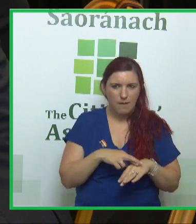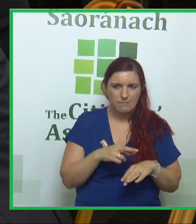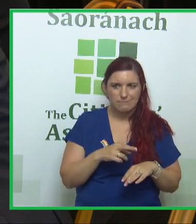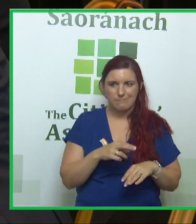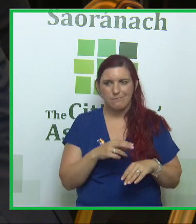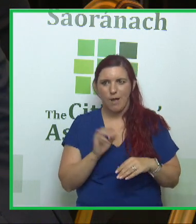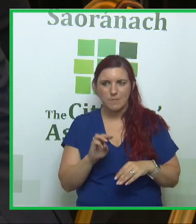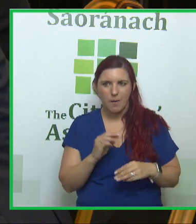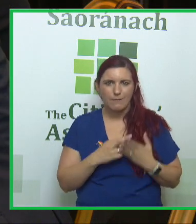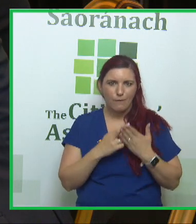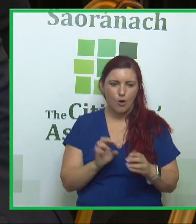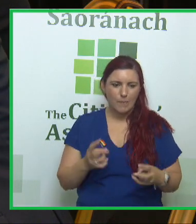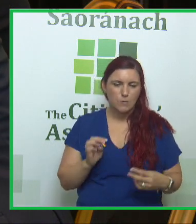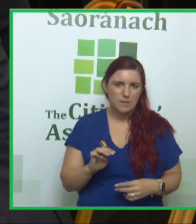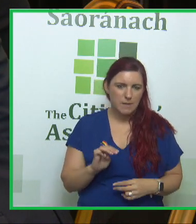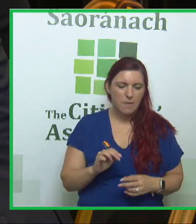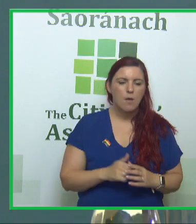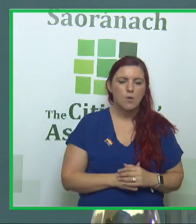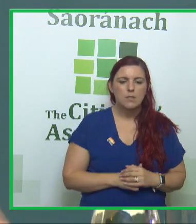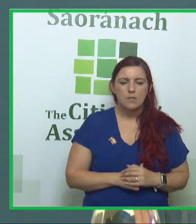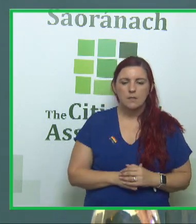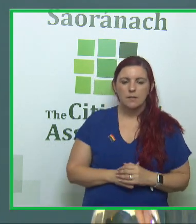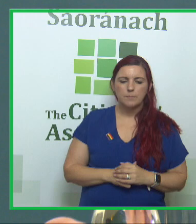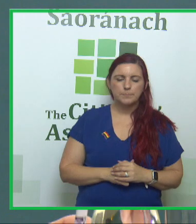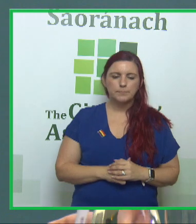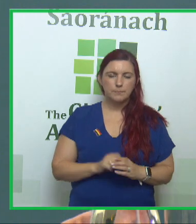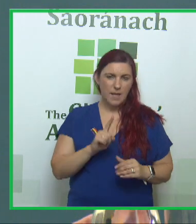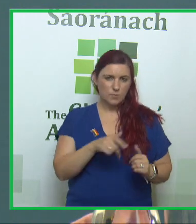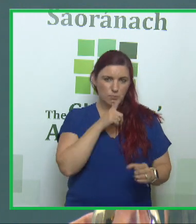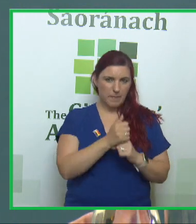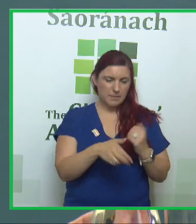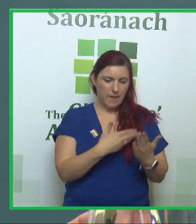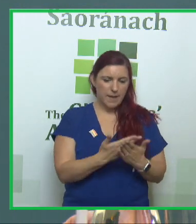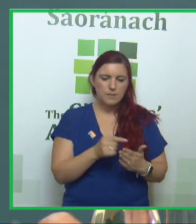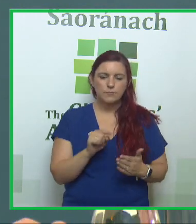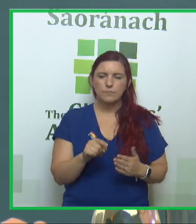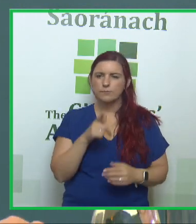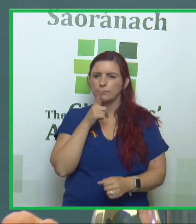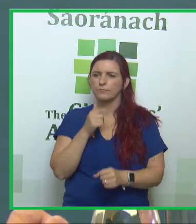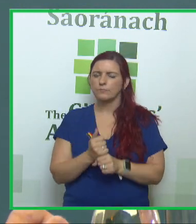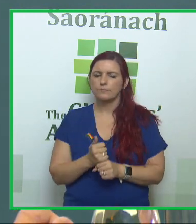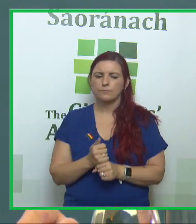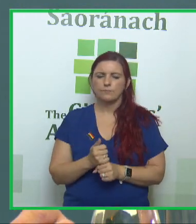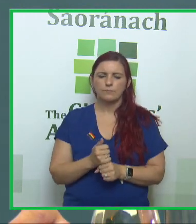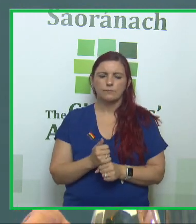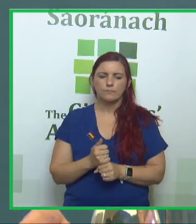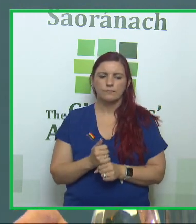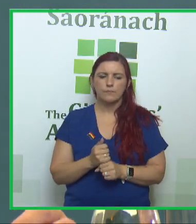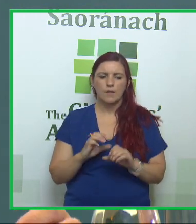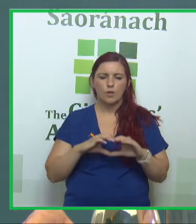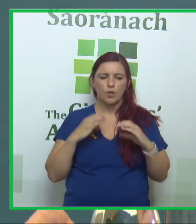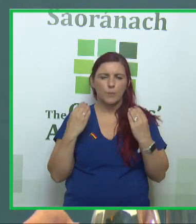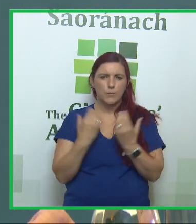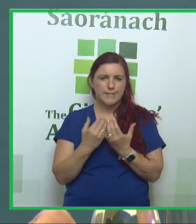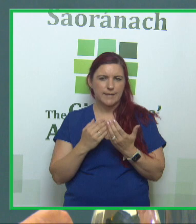and we prioritise people, obviously. So that's just about demand. In terms of the community